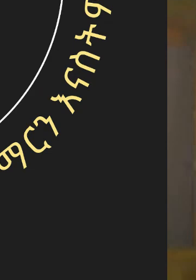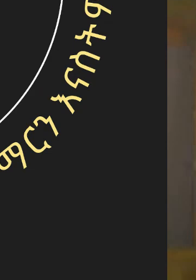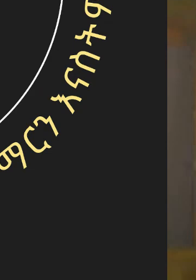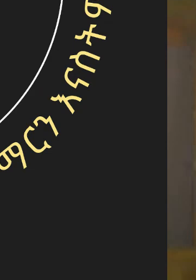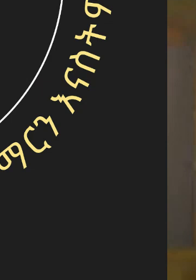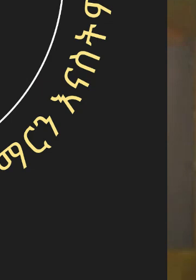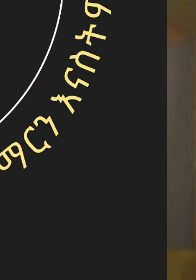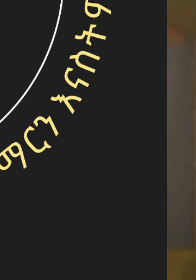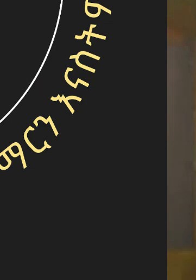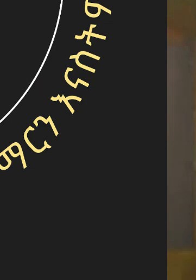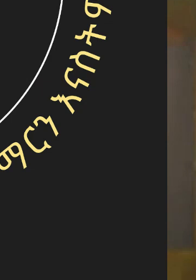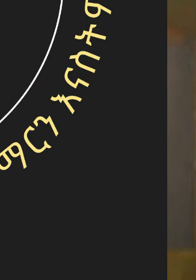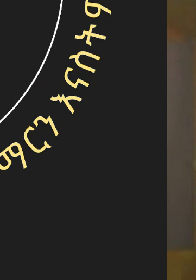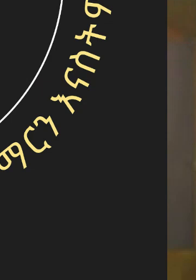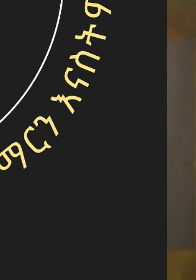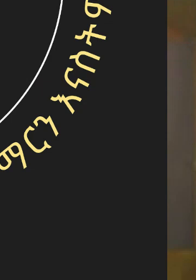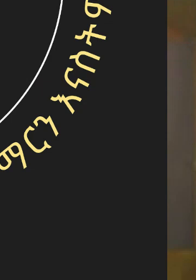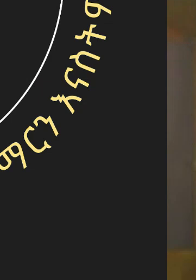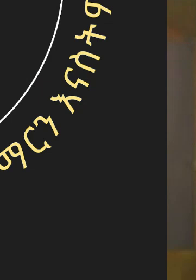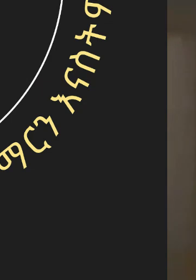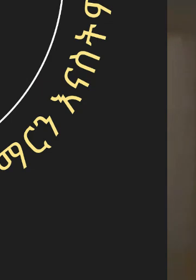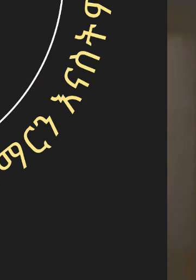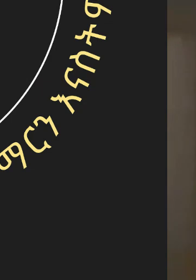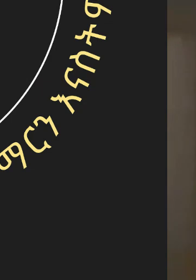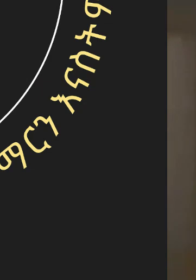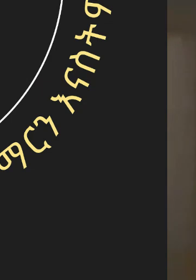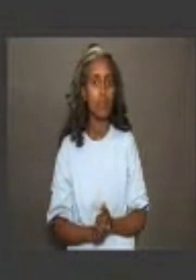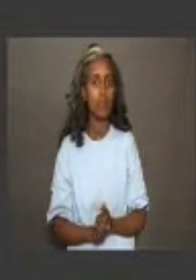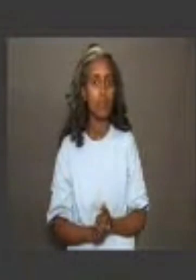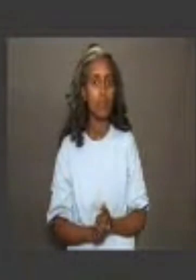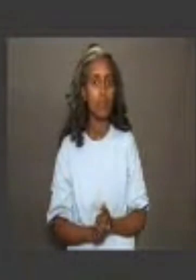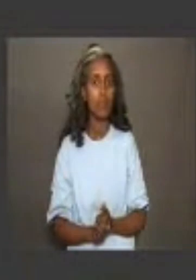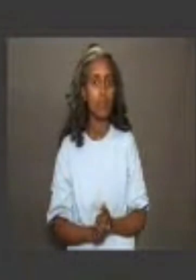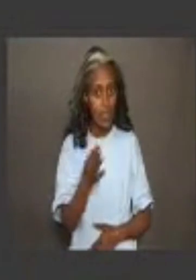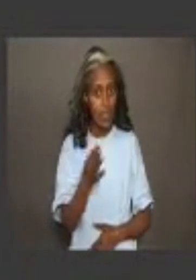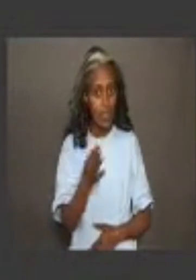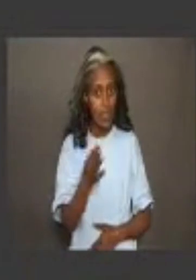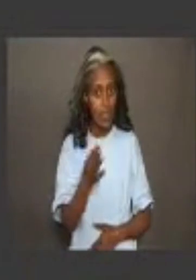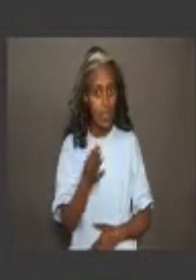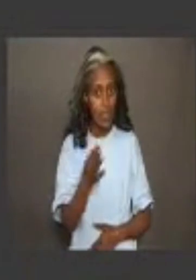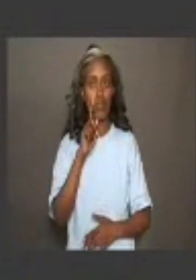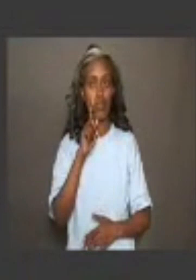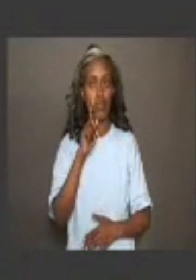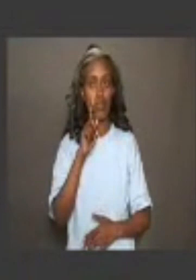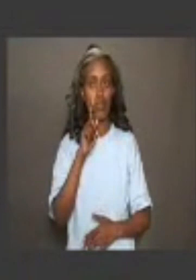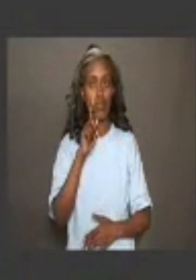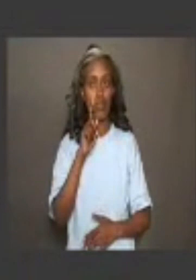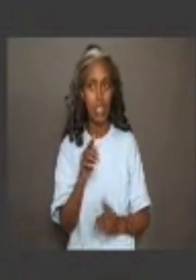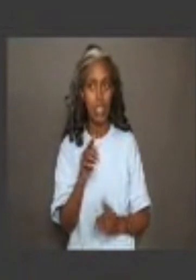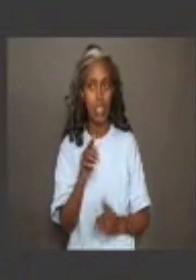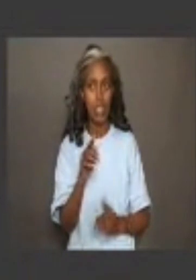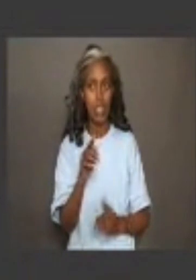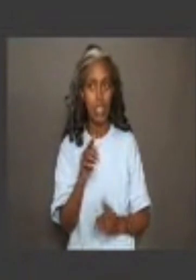Hello again, students. F of negative 1 is equal to